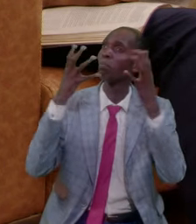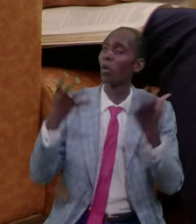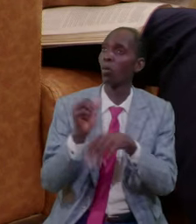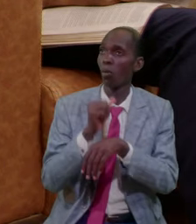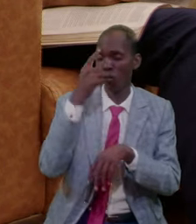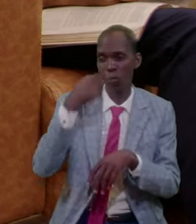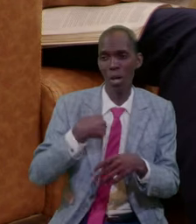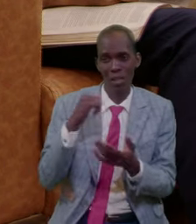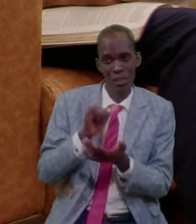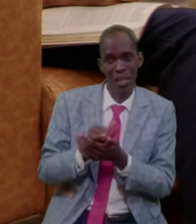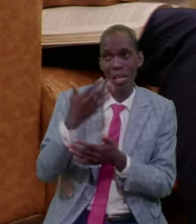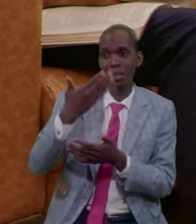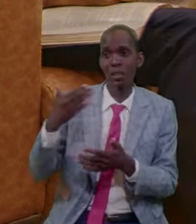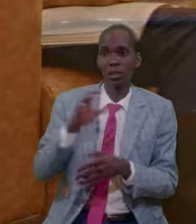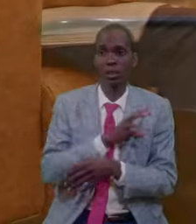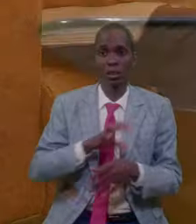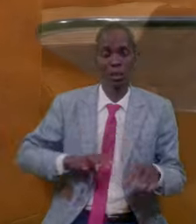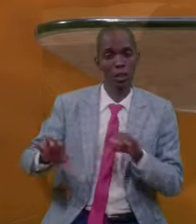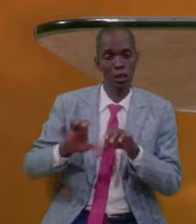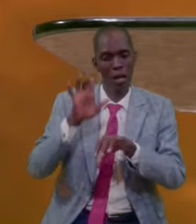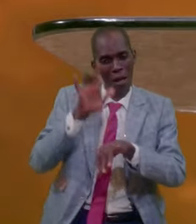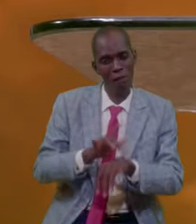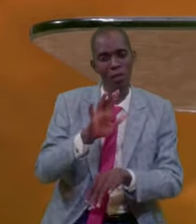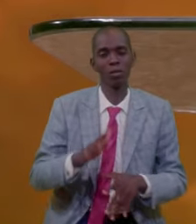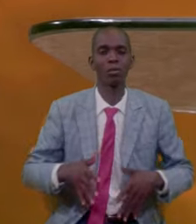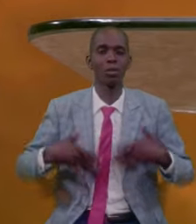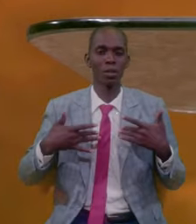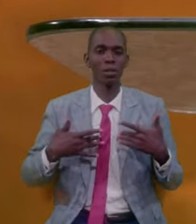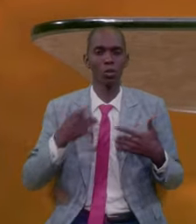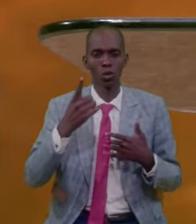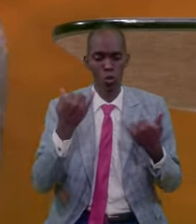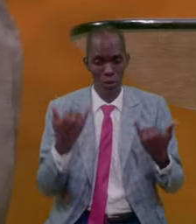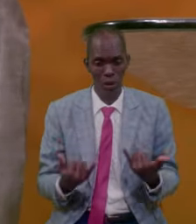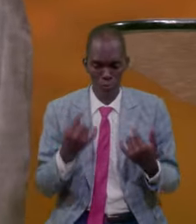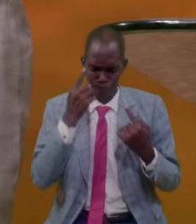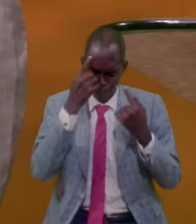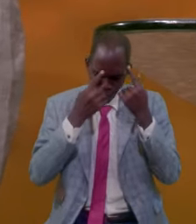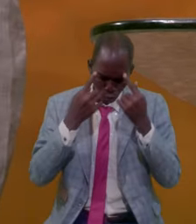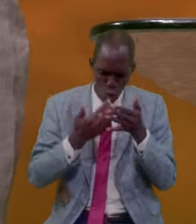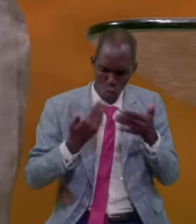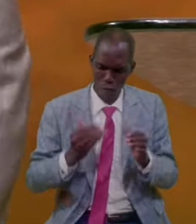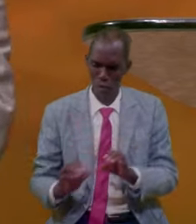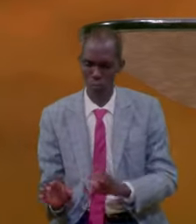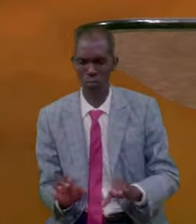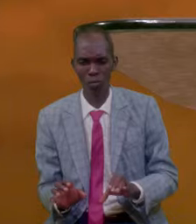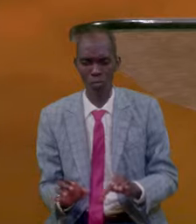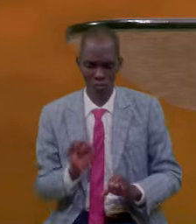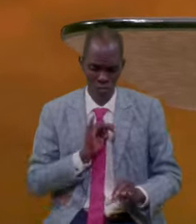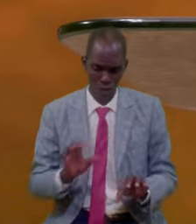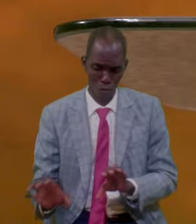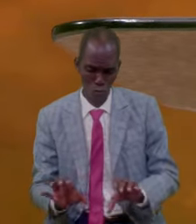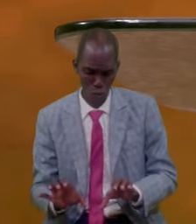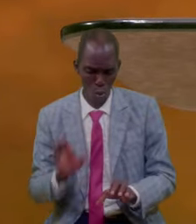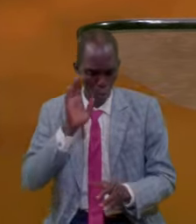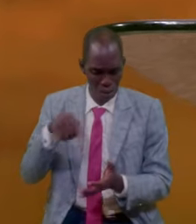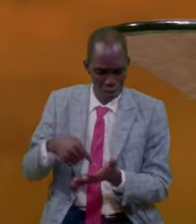your life. You think before you act. How will they show gratitude to the Lord? How will they show